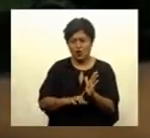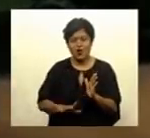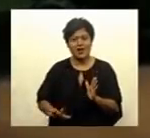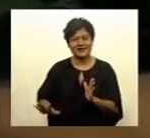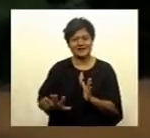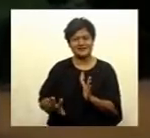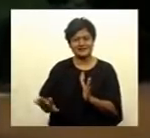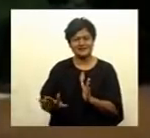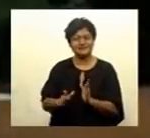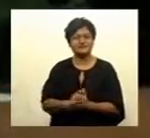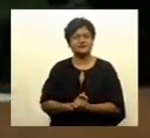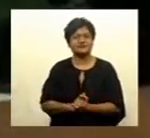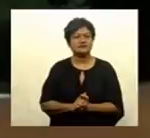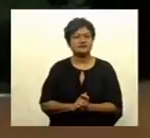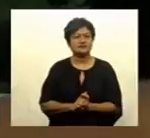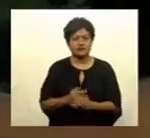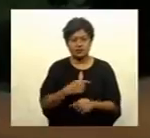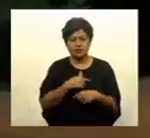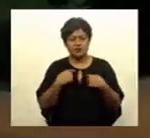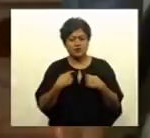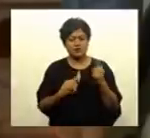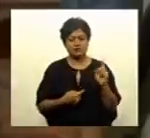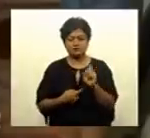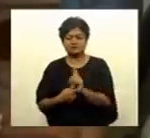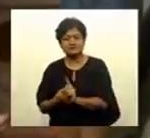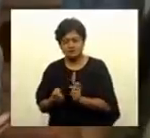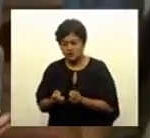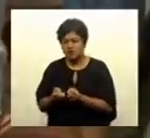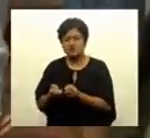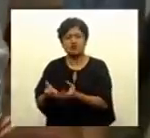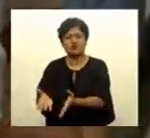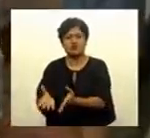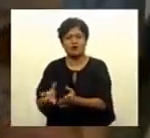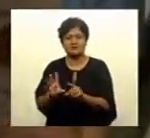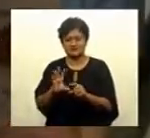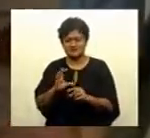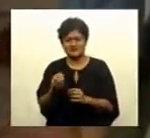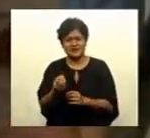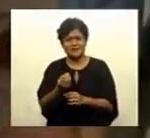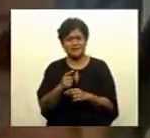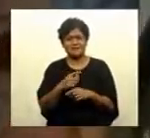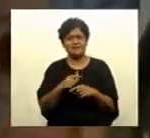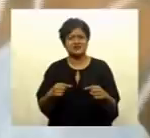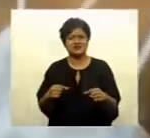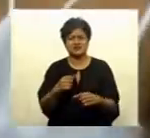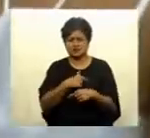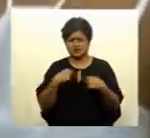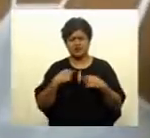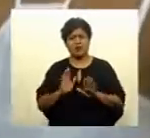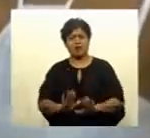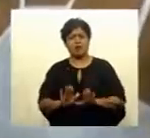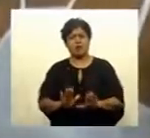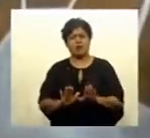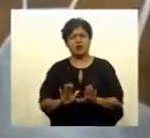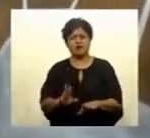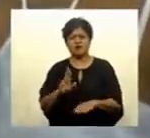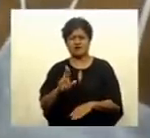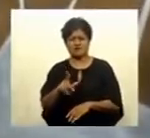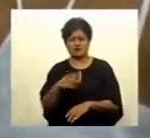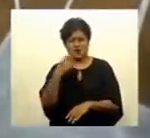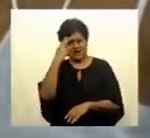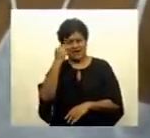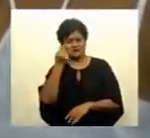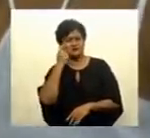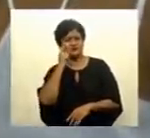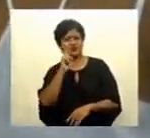We came to drop some stuff for the funeral. We are just waiting to have our names called by the officer. It's really hard, but we have to accept